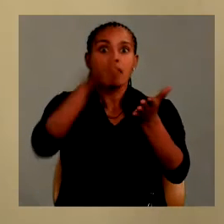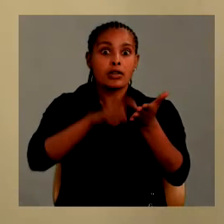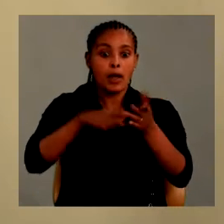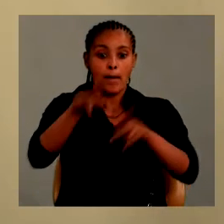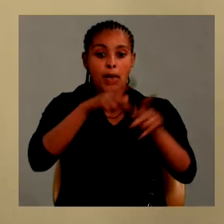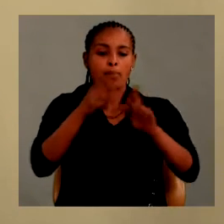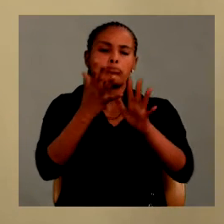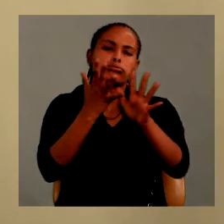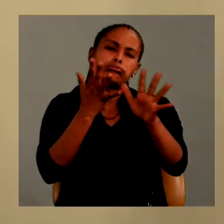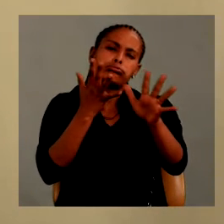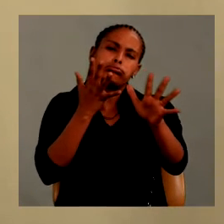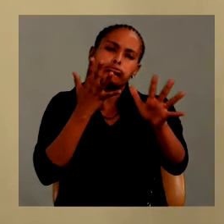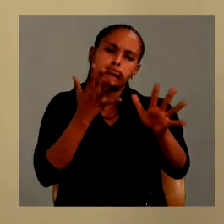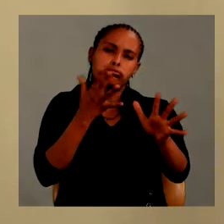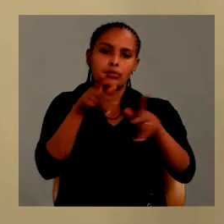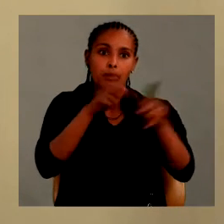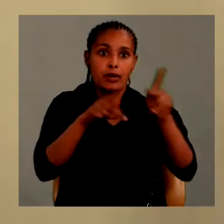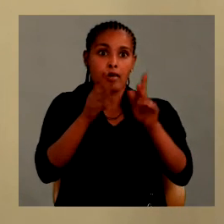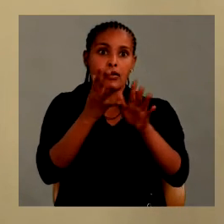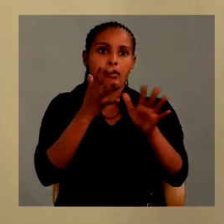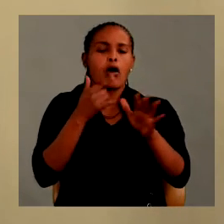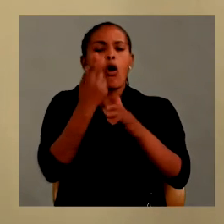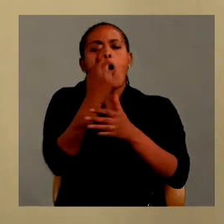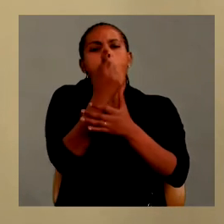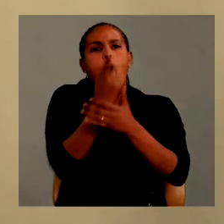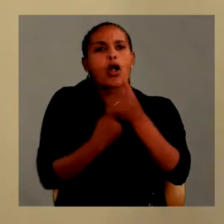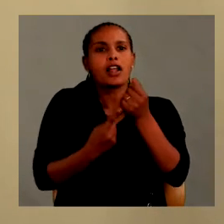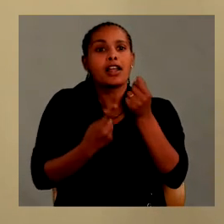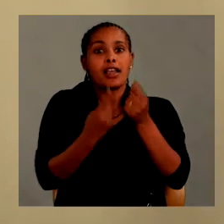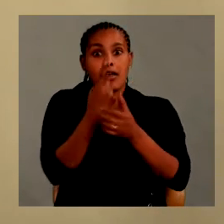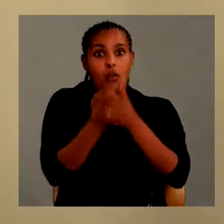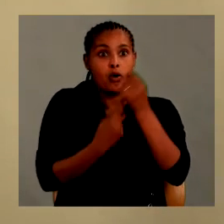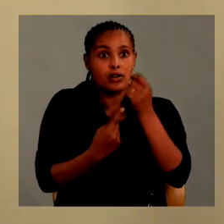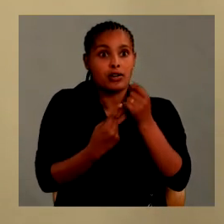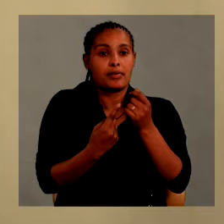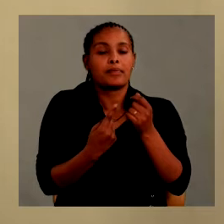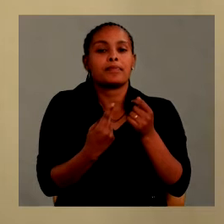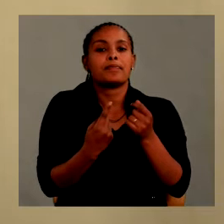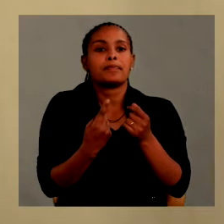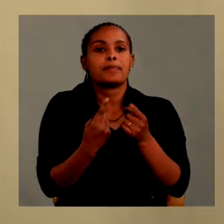people lined up and you have only